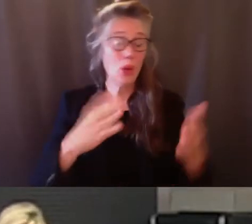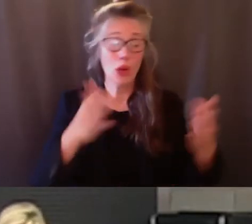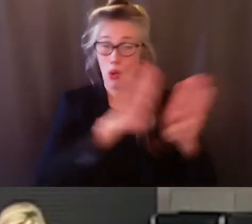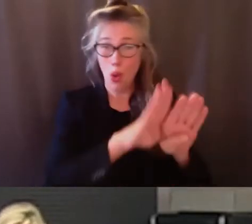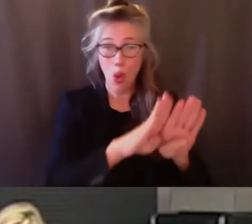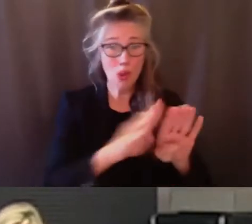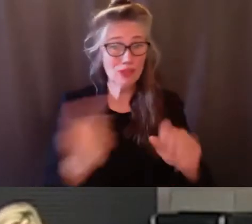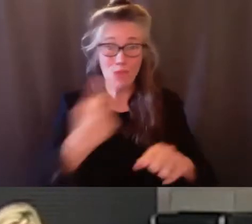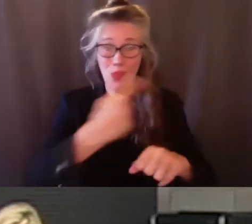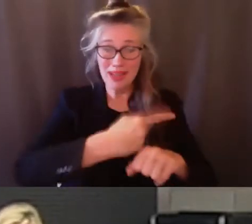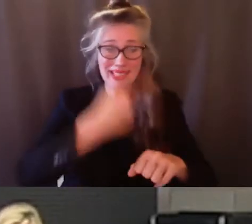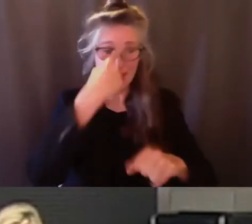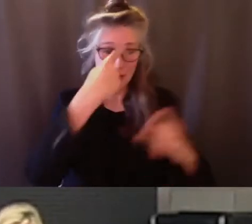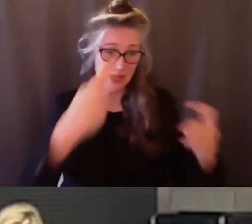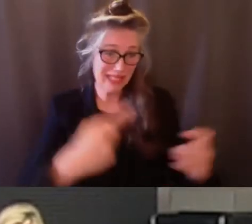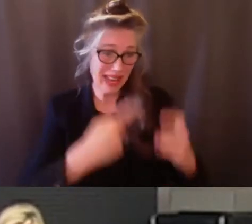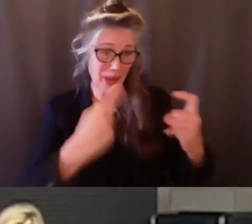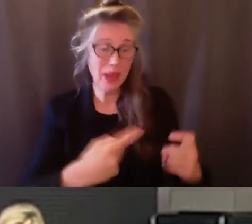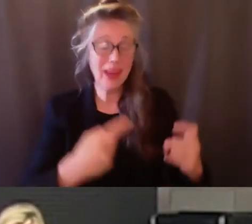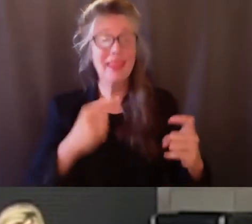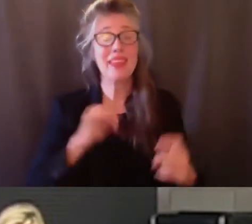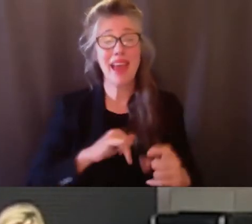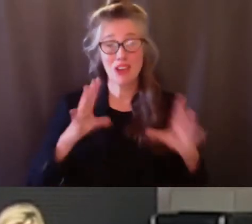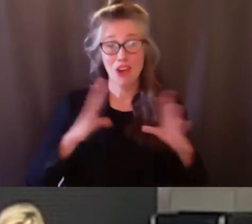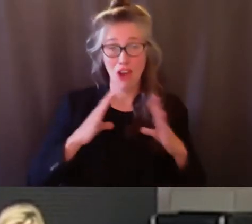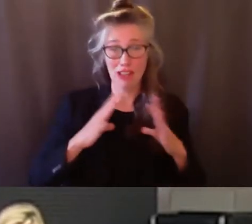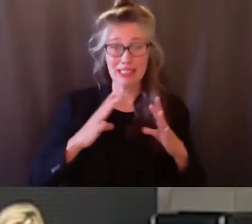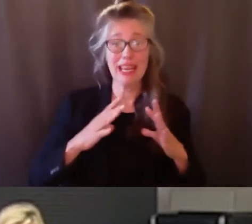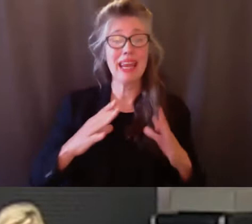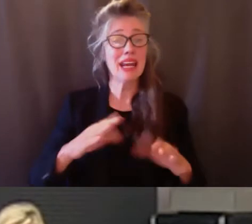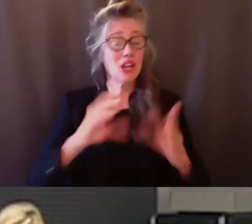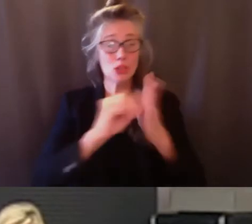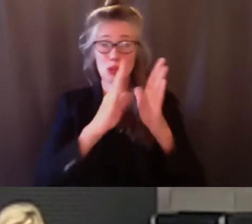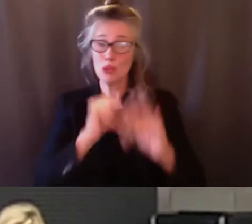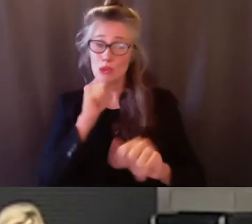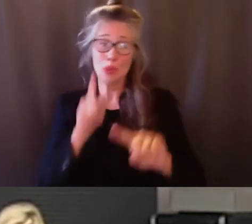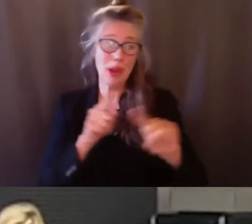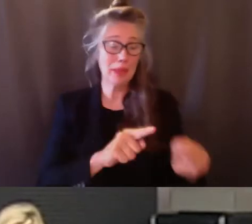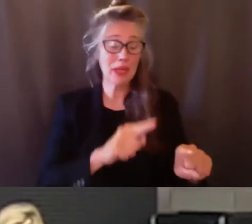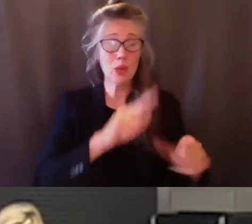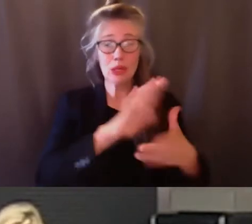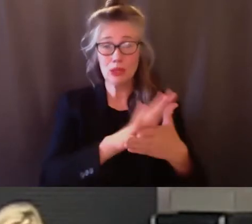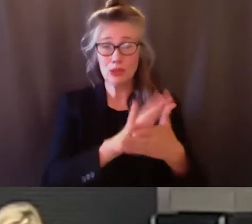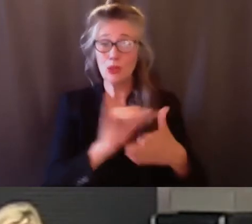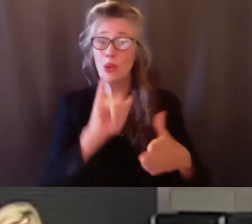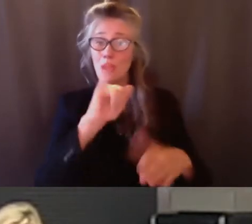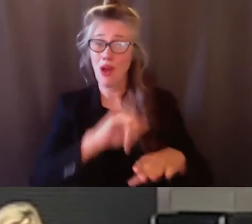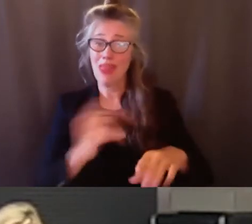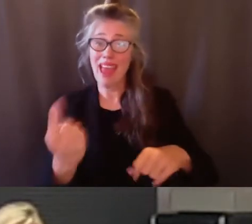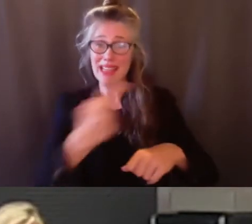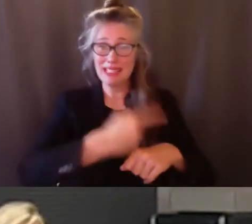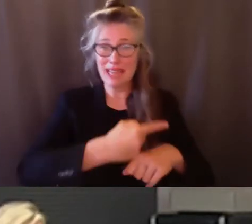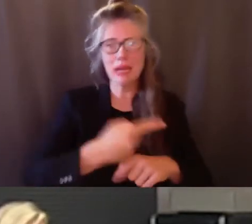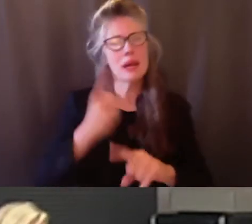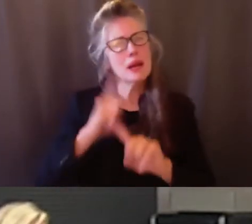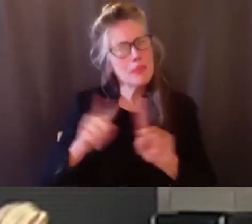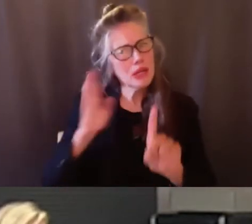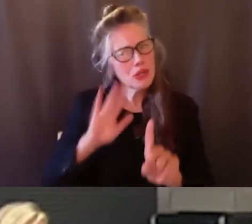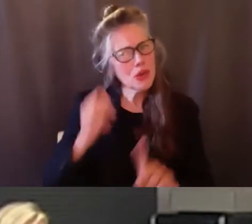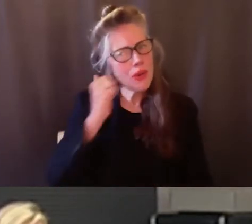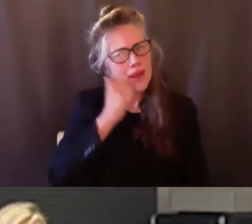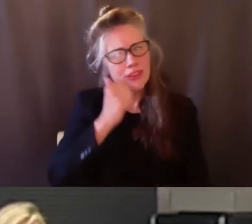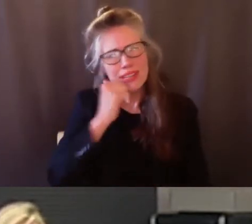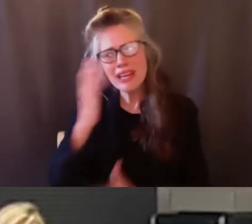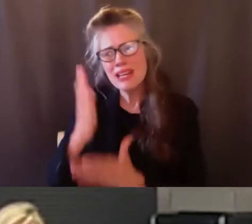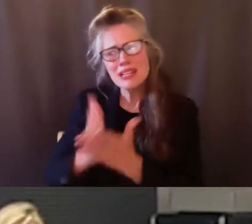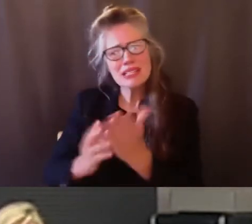So, but also I just want to address the fact that every day, even though not all of our kids are in school, so many of